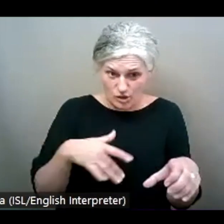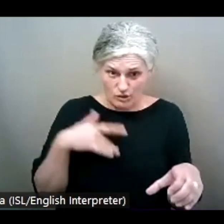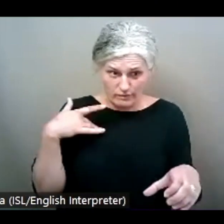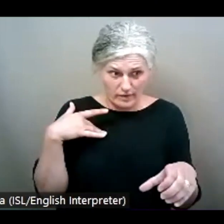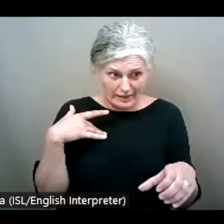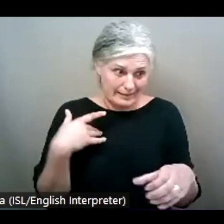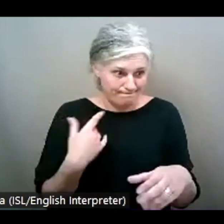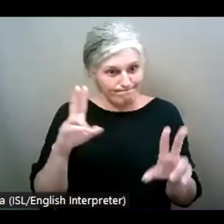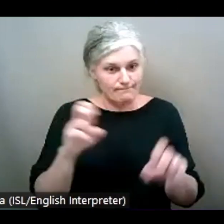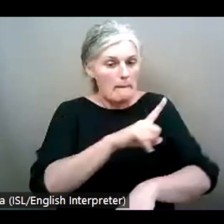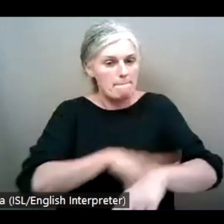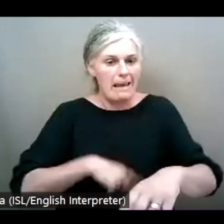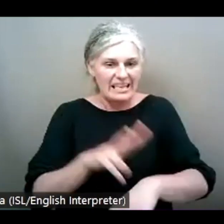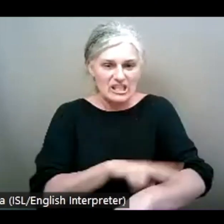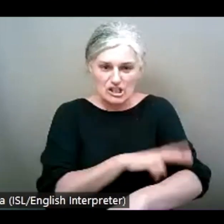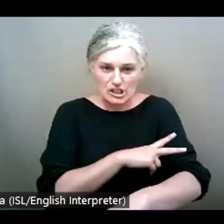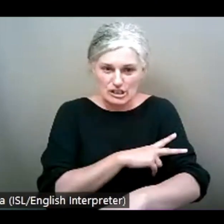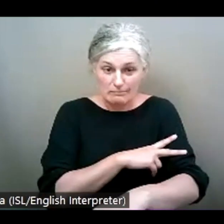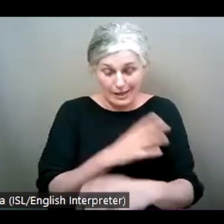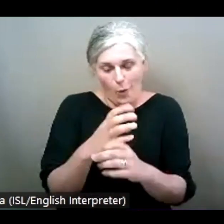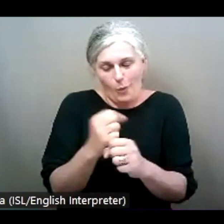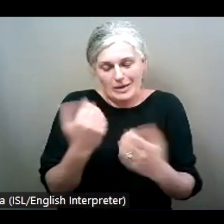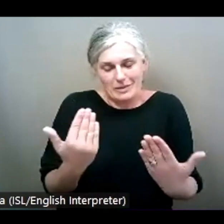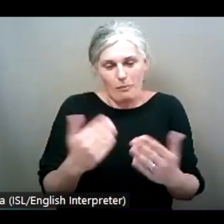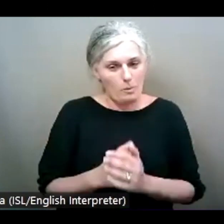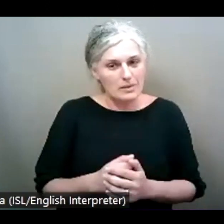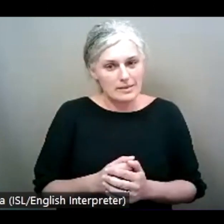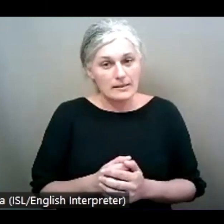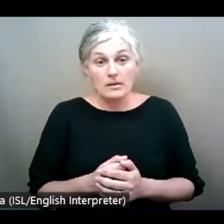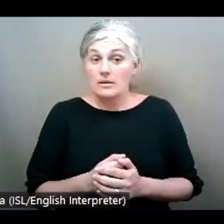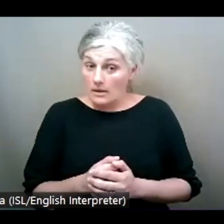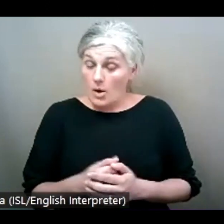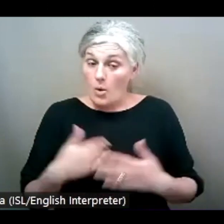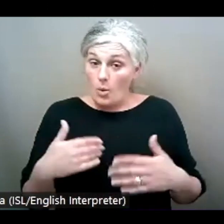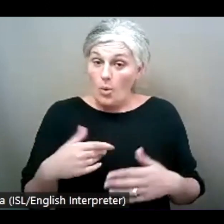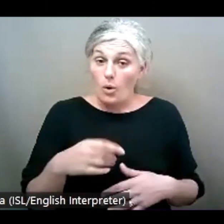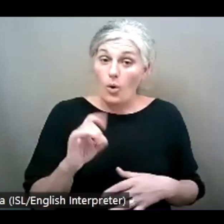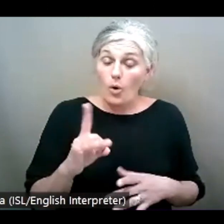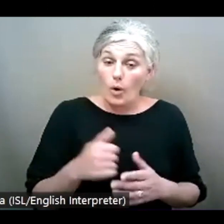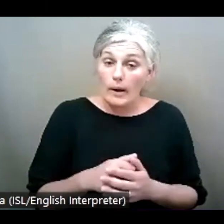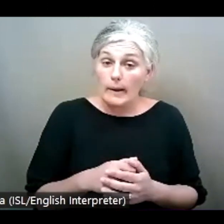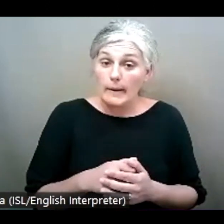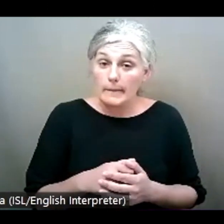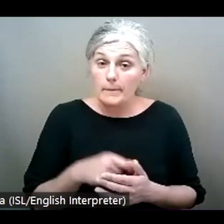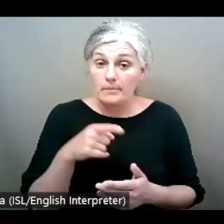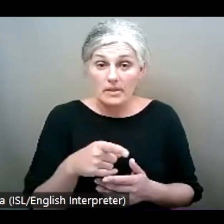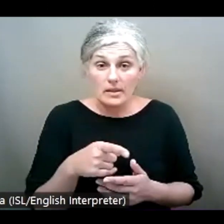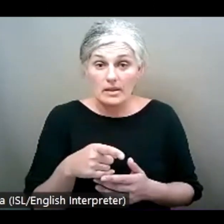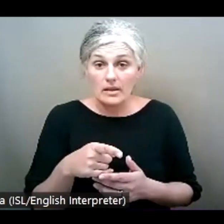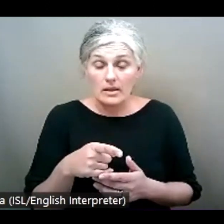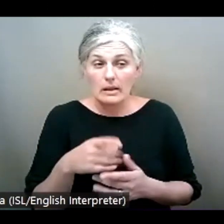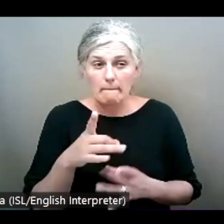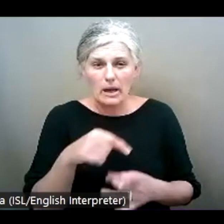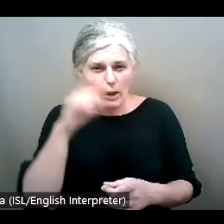sheep. But I'll just leave it for there. Yeah, it's okay, Paula. Good. I want you to keep thinking about that, right?